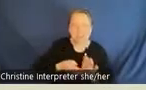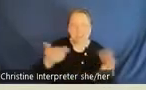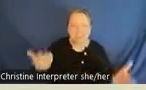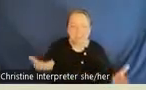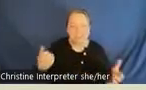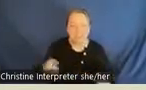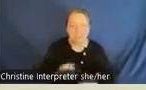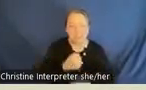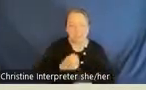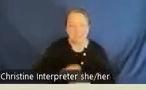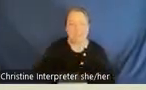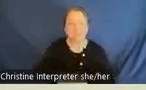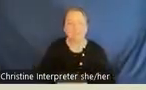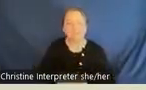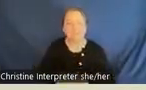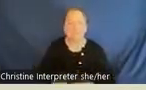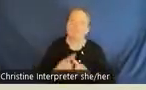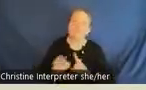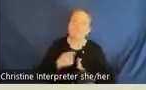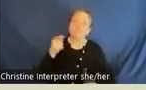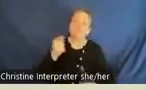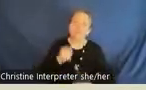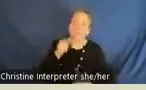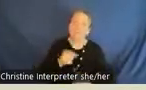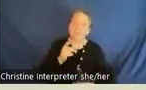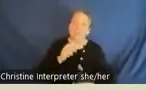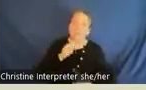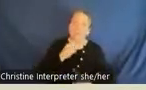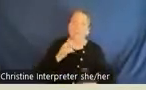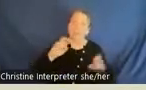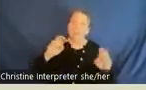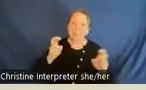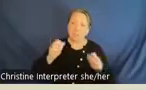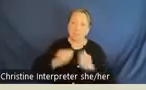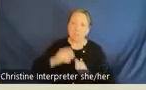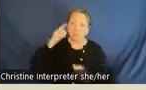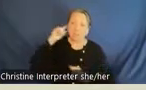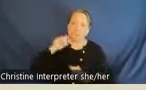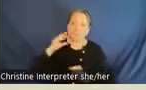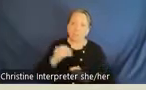But this is something that's really prevalent in the deaf and hard of hearing community.